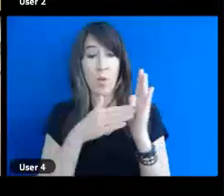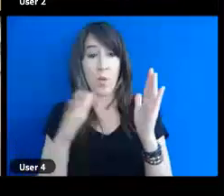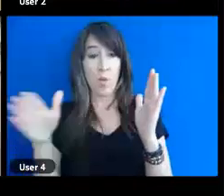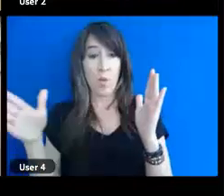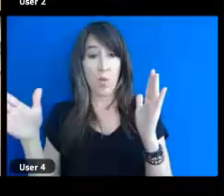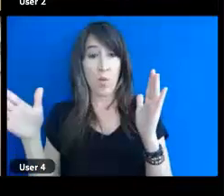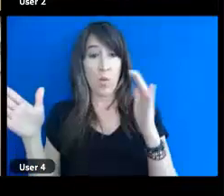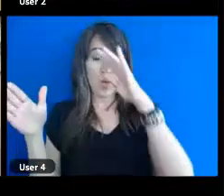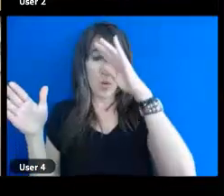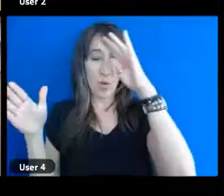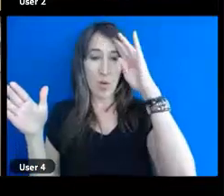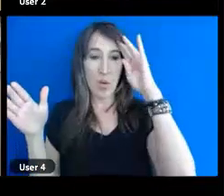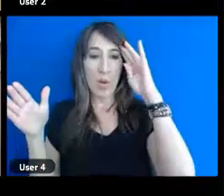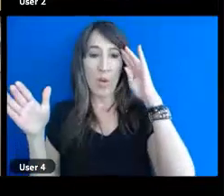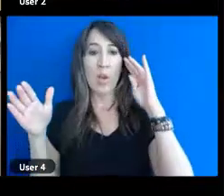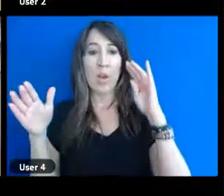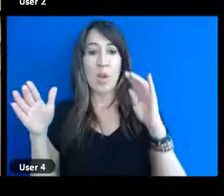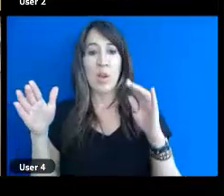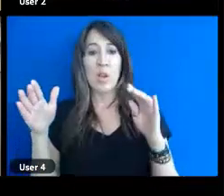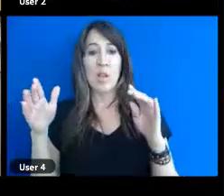that there will be another $15 million